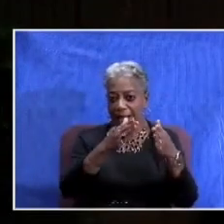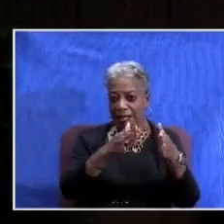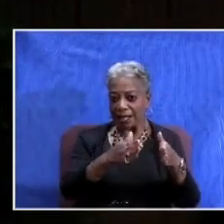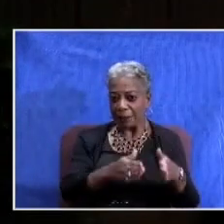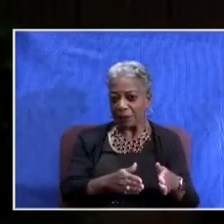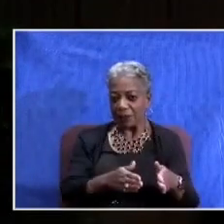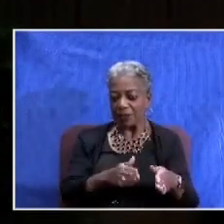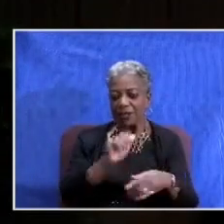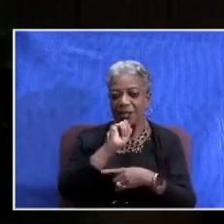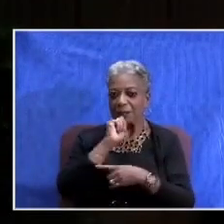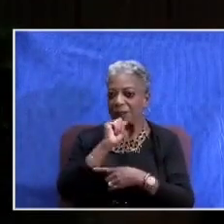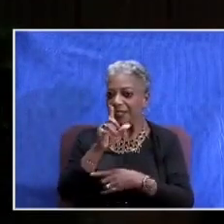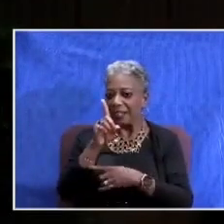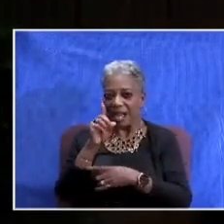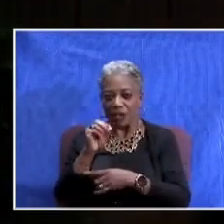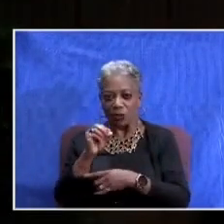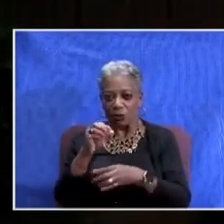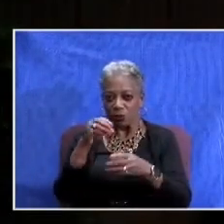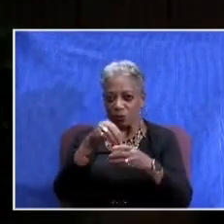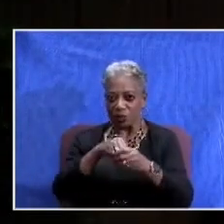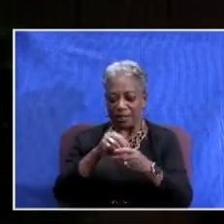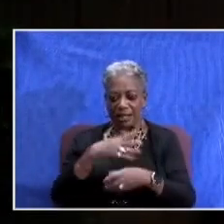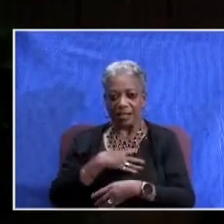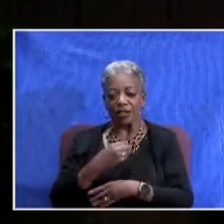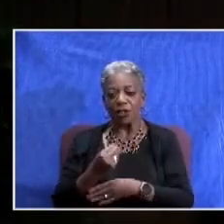Cops and courts and exclusion.